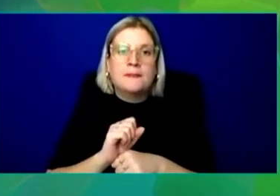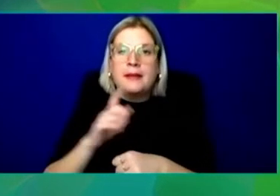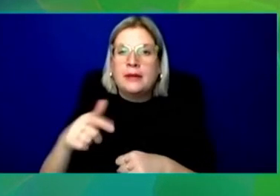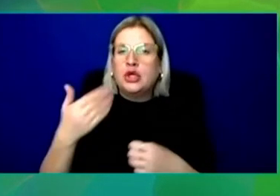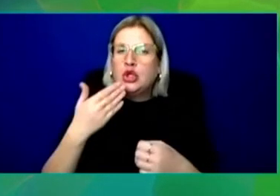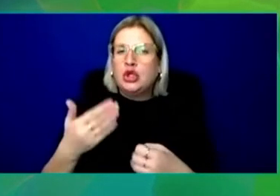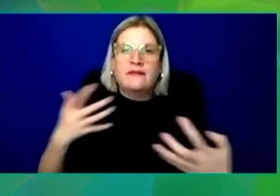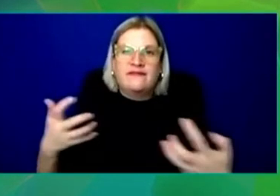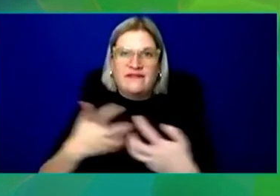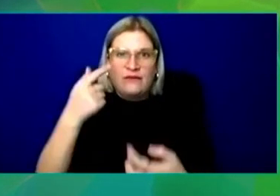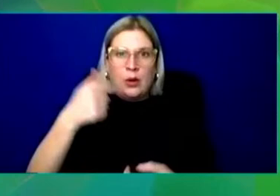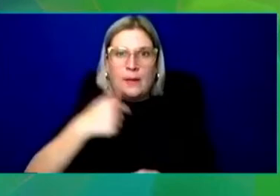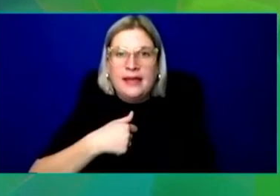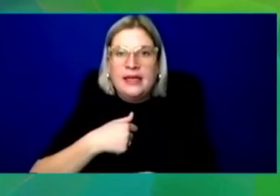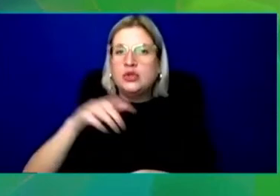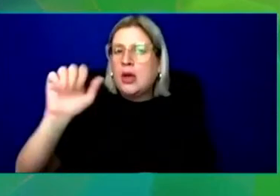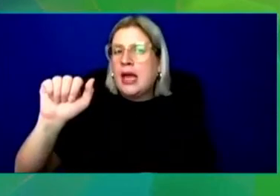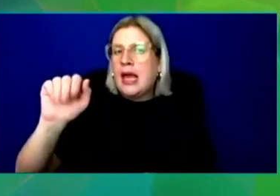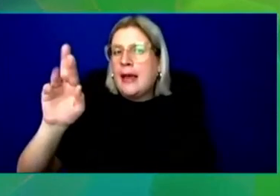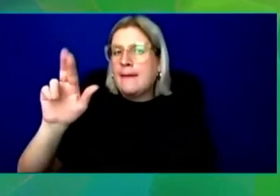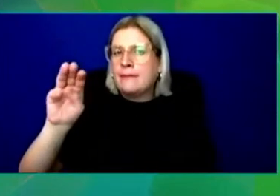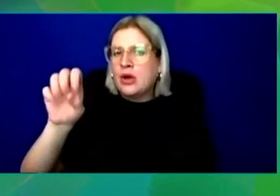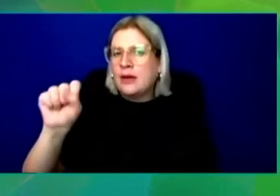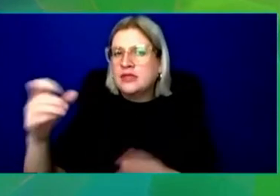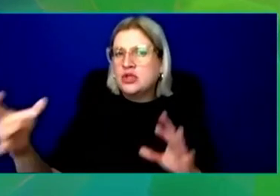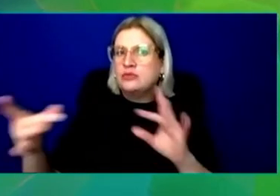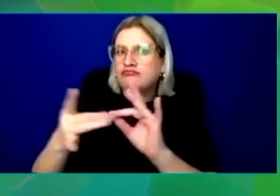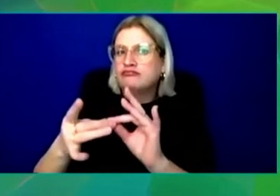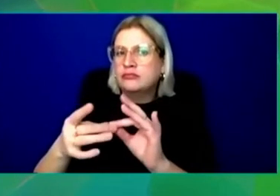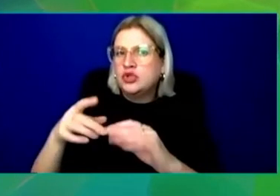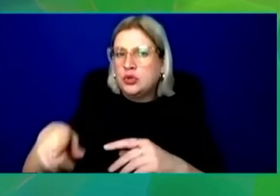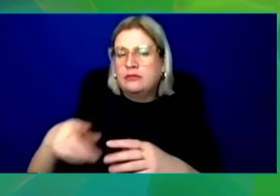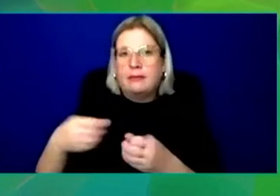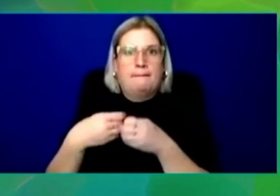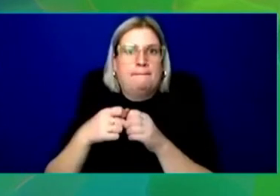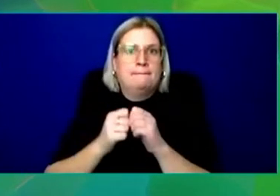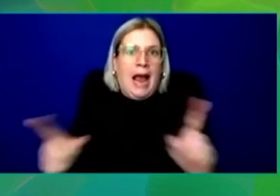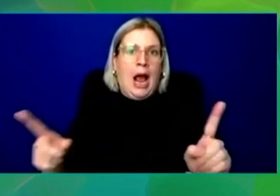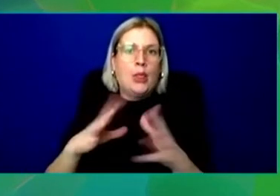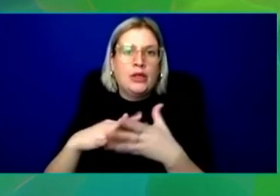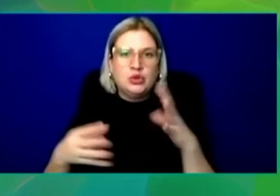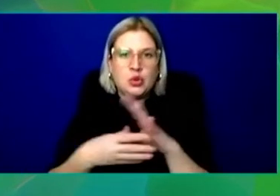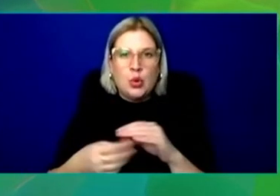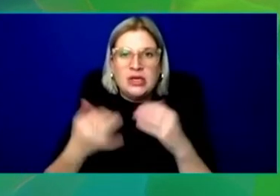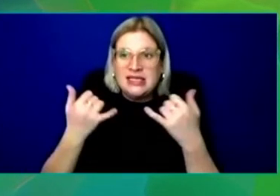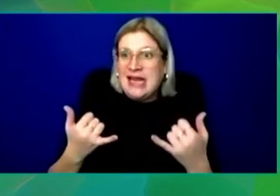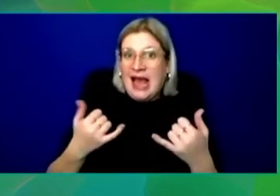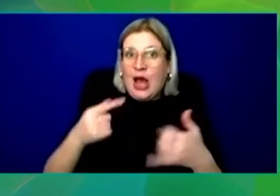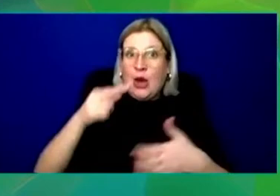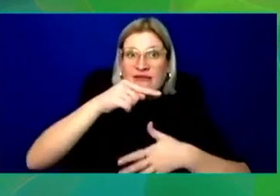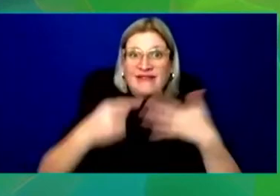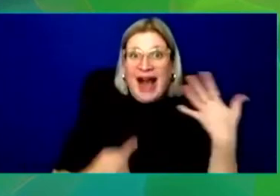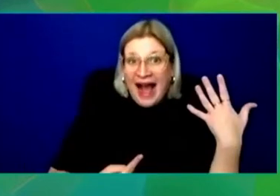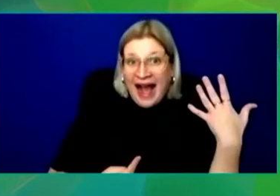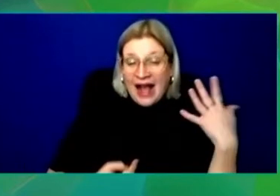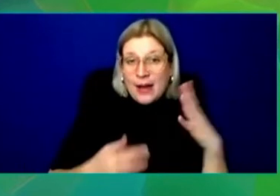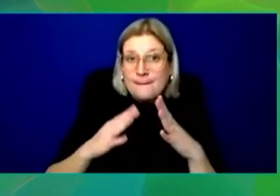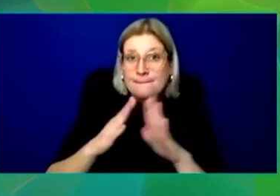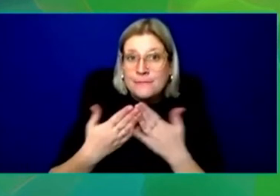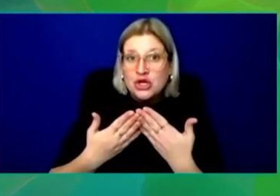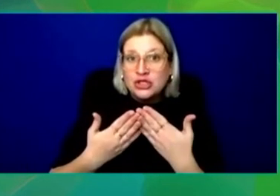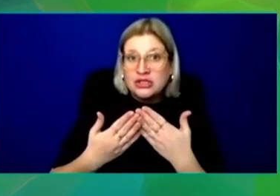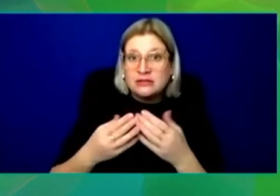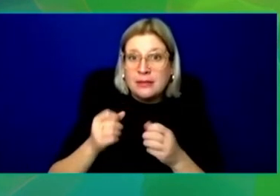me to work with Abrams to kind of put out these stories. And so now, 5 books later, I mean, we launched in the middle of a pandemic. Please